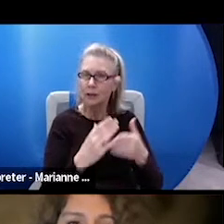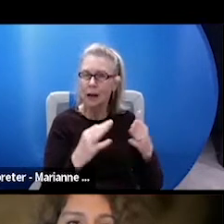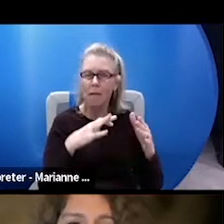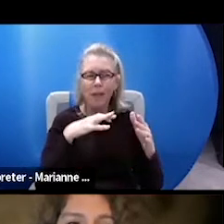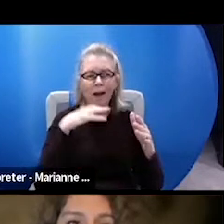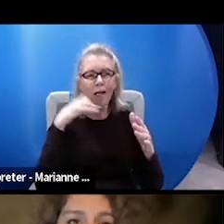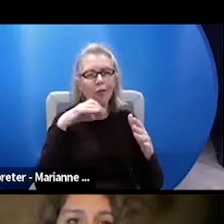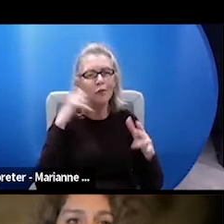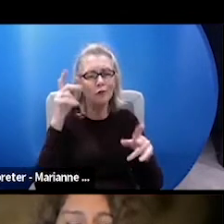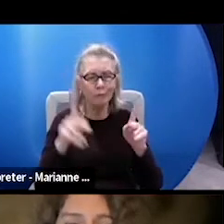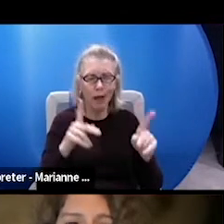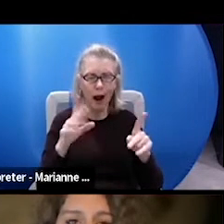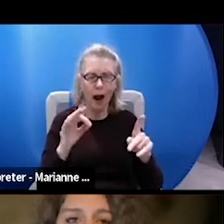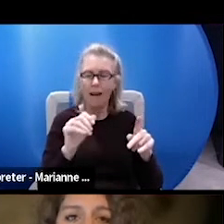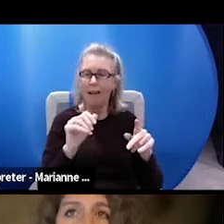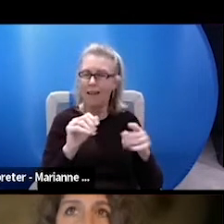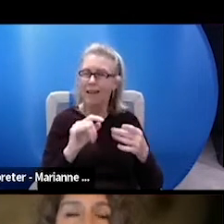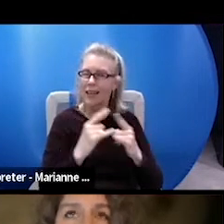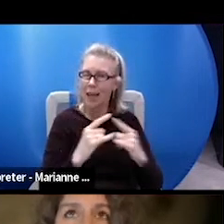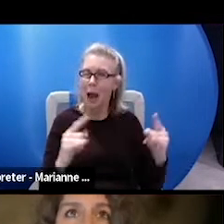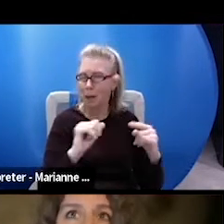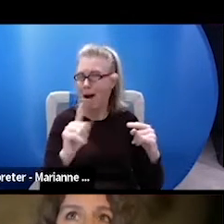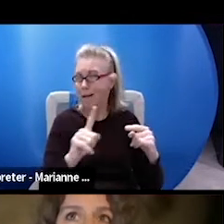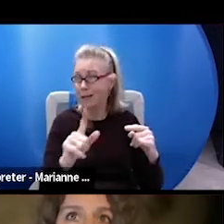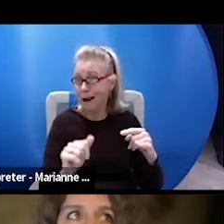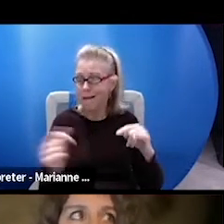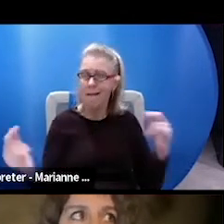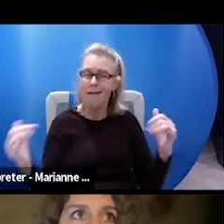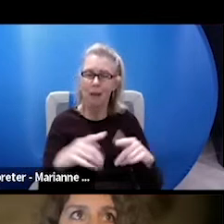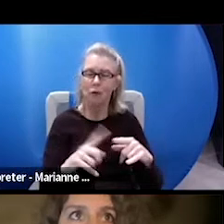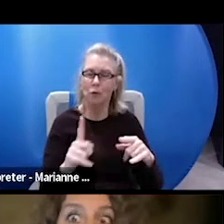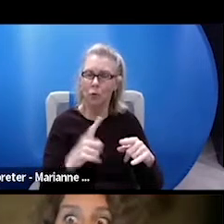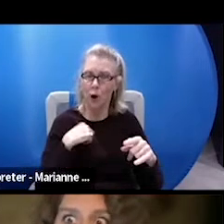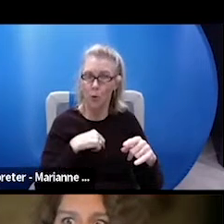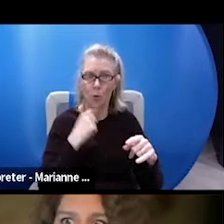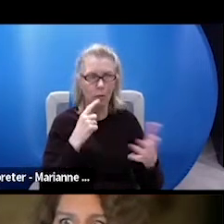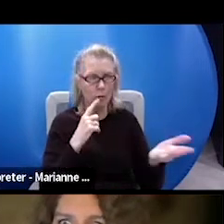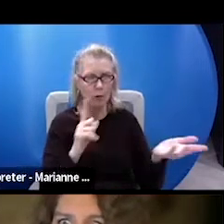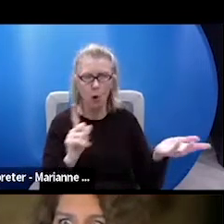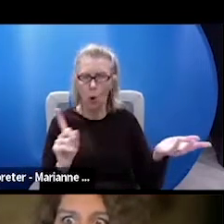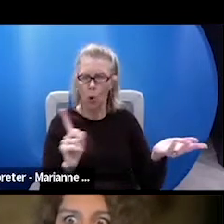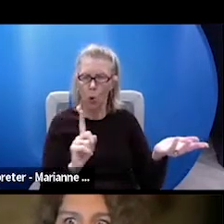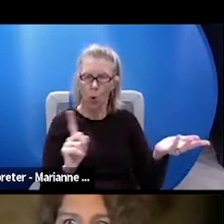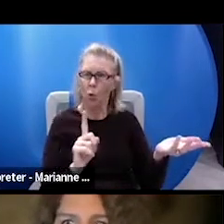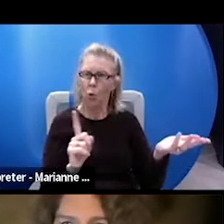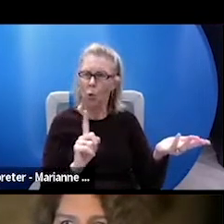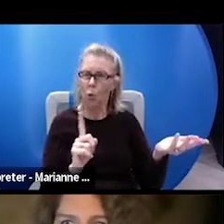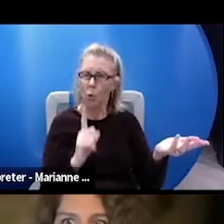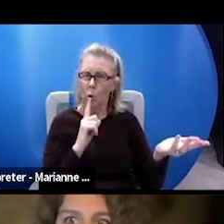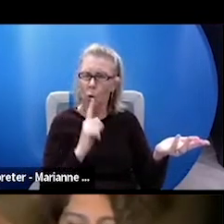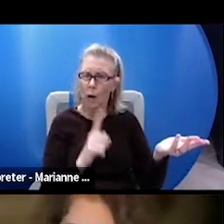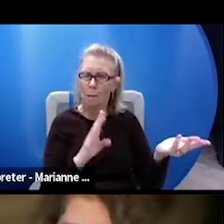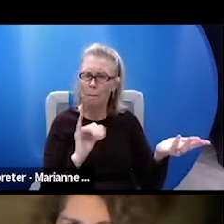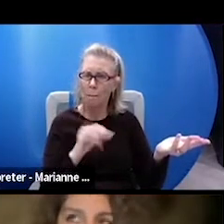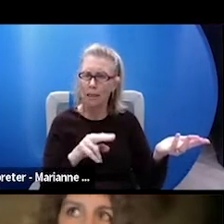camp came to where we were gathering, and they said, "Where is Bint Jacir? Where is Bint Jacir?" That